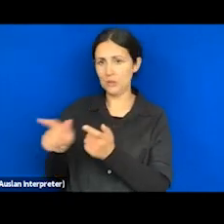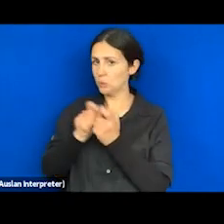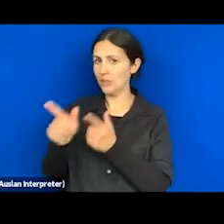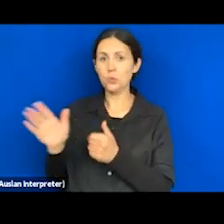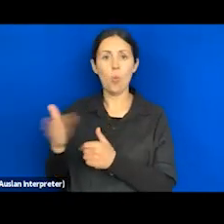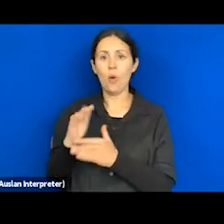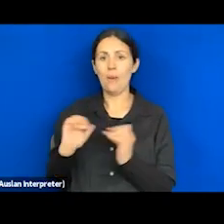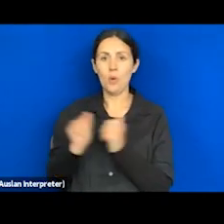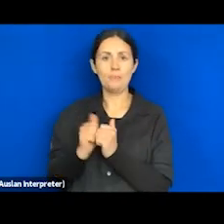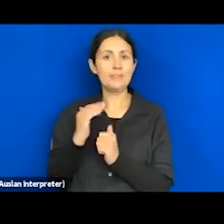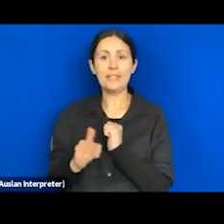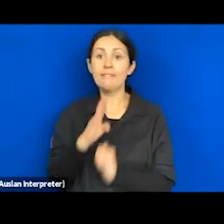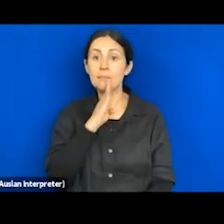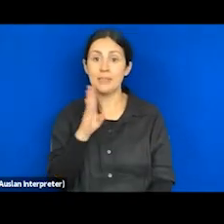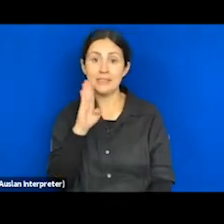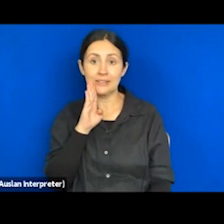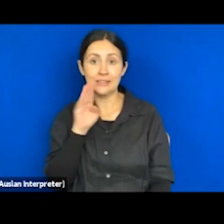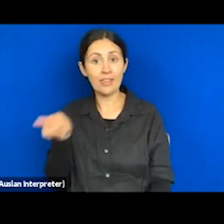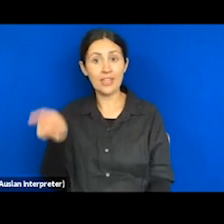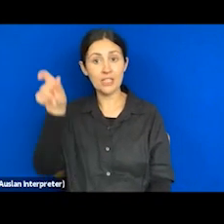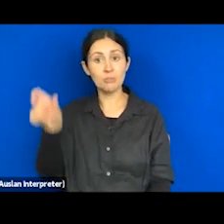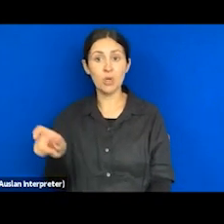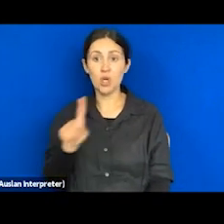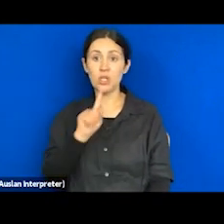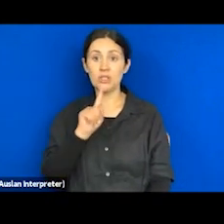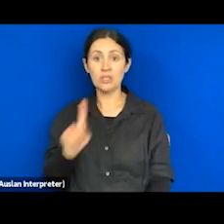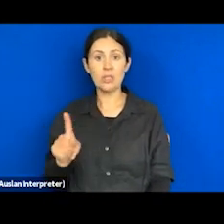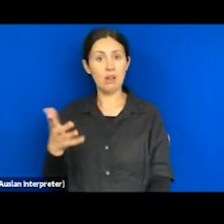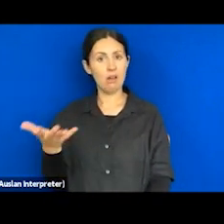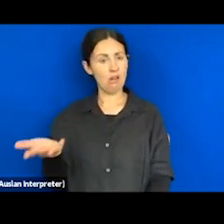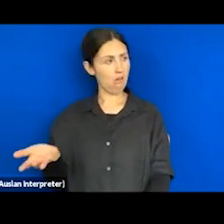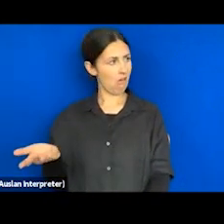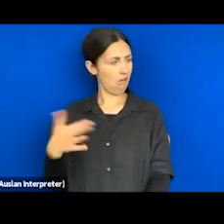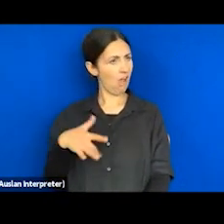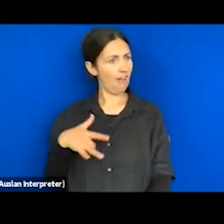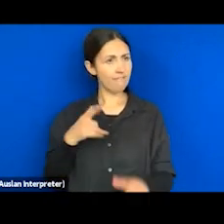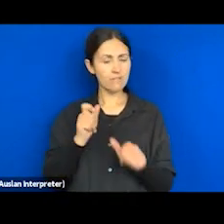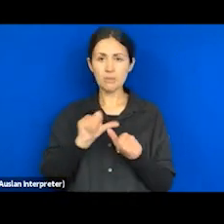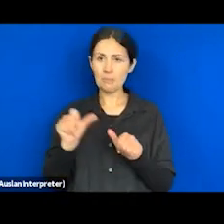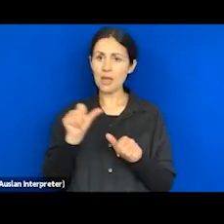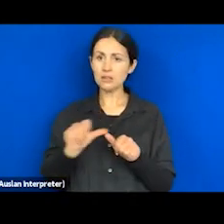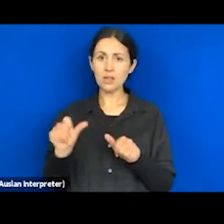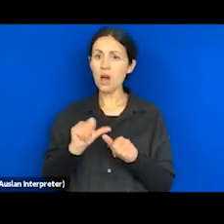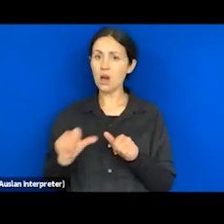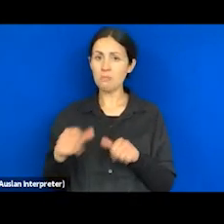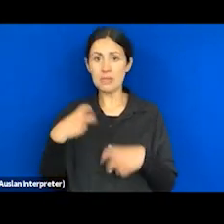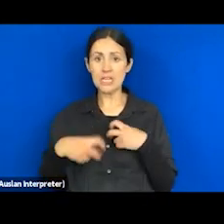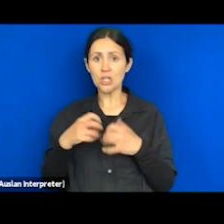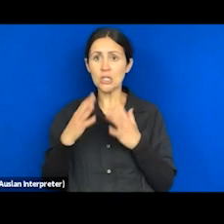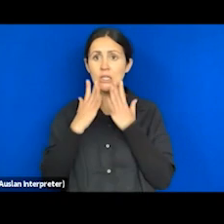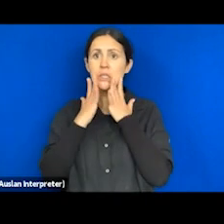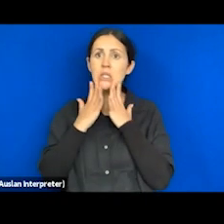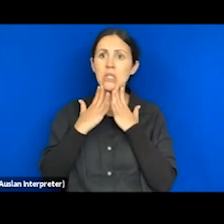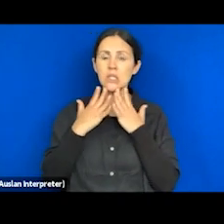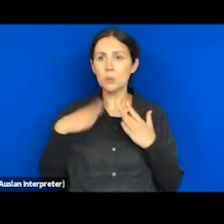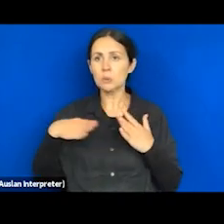He reported more mild, comfortable withdrawal than he was used to, and discharged with really good clinical outcomes and